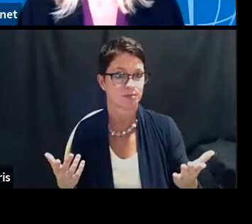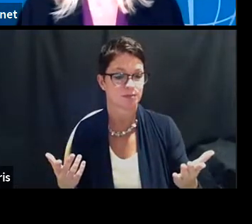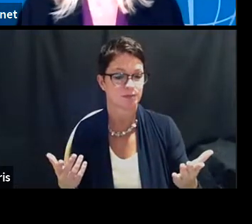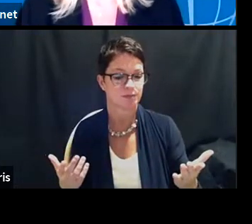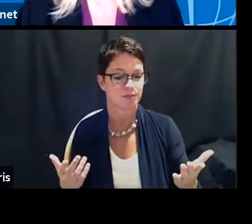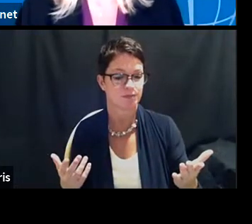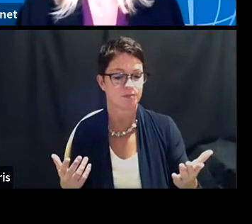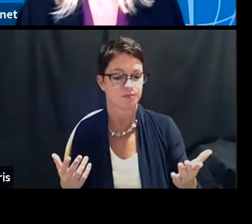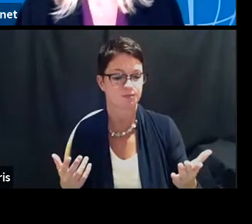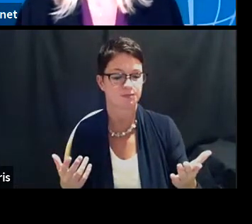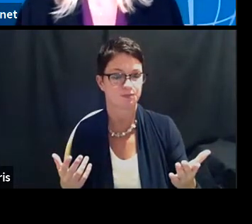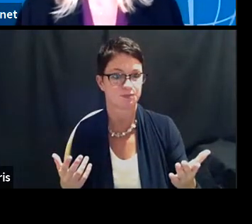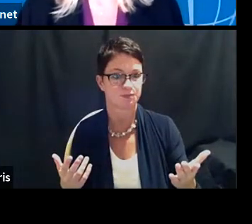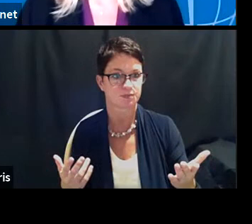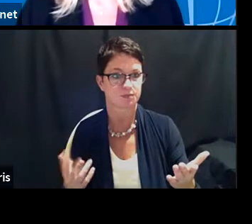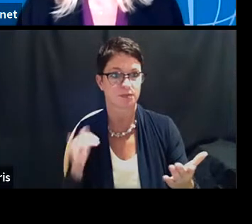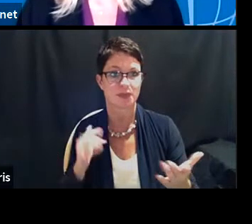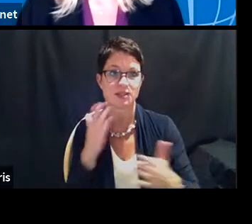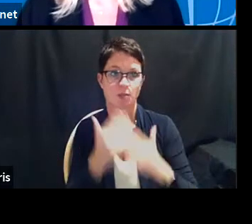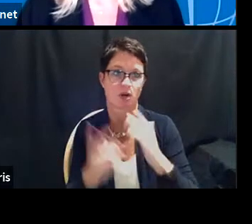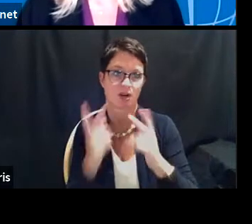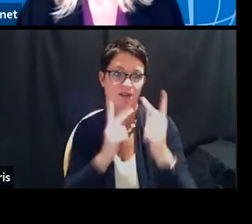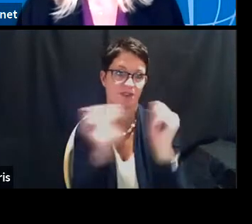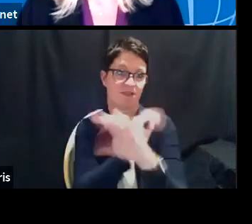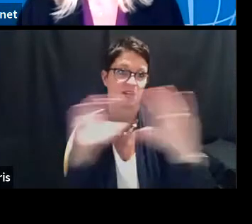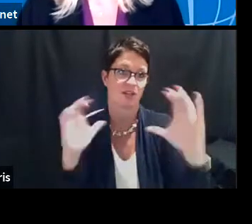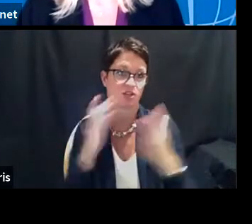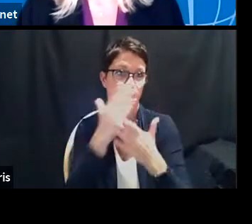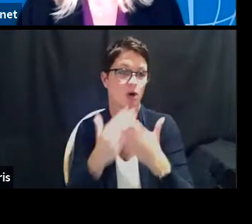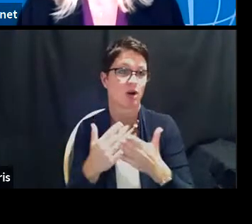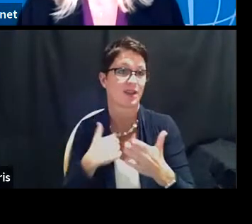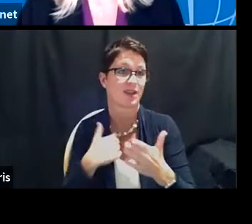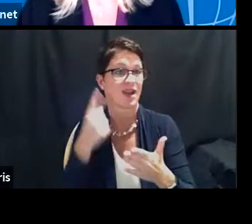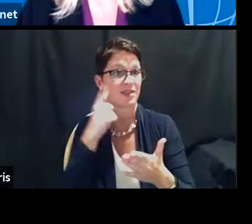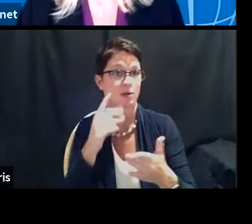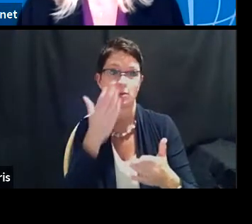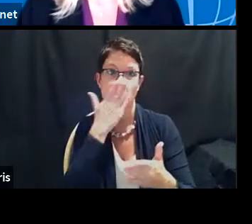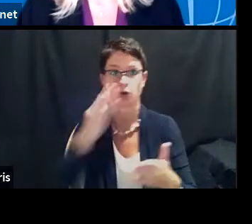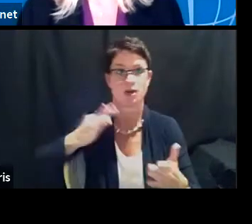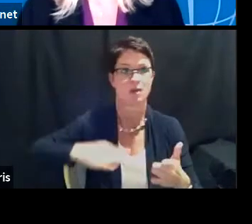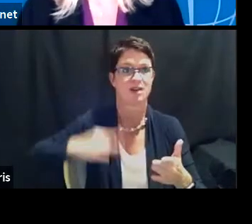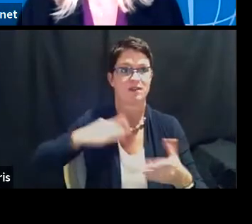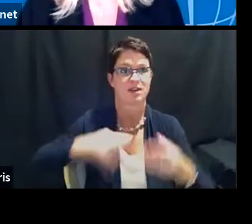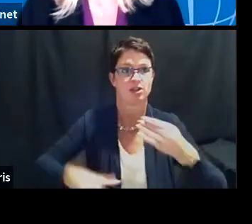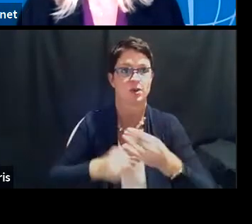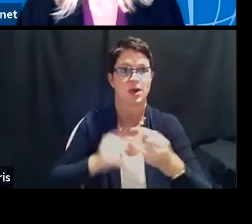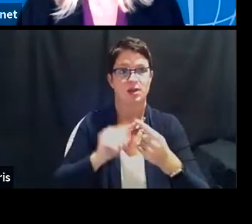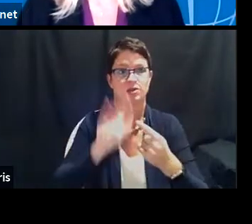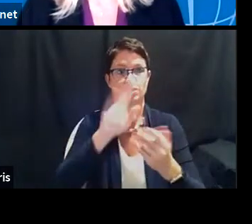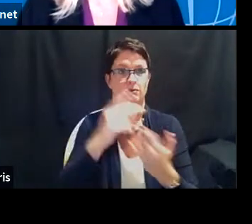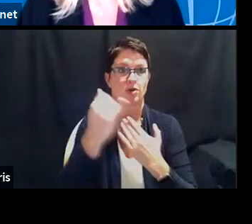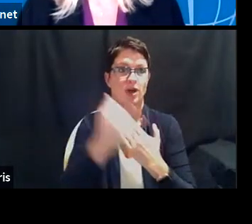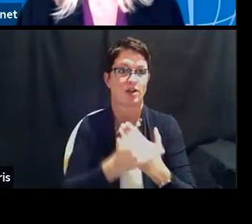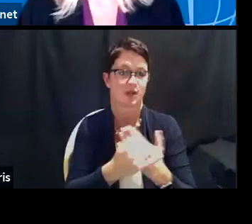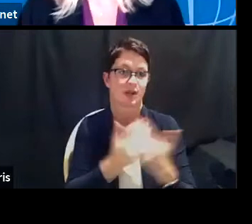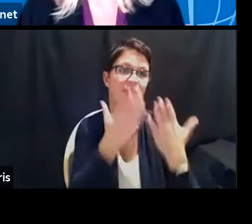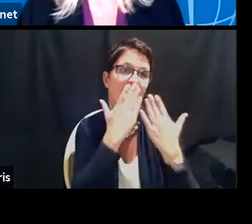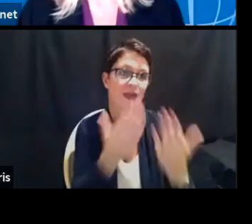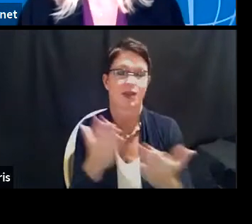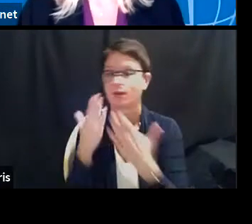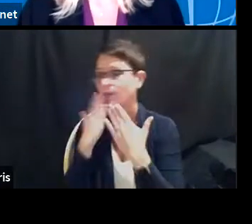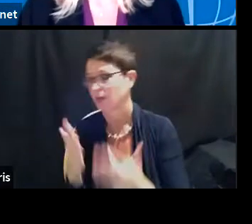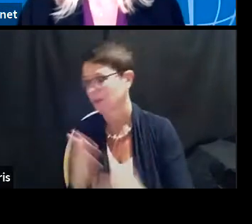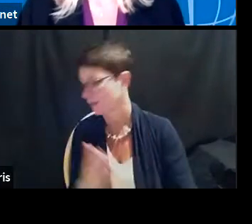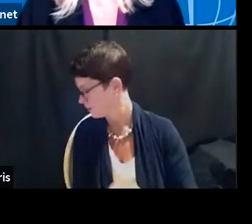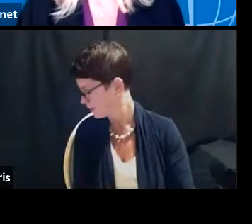that's part of the vision aspect that I see that will complement this whole thing, and that's my contribution to this. Thank you.